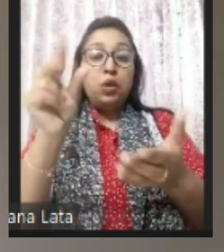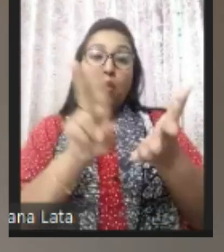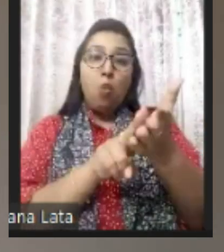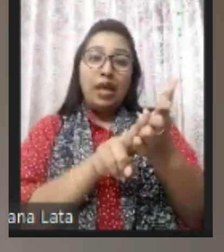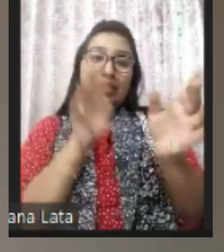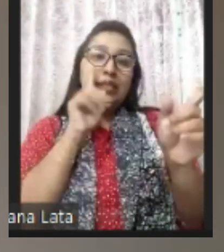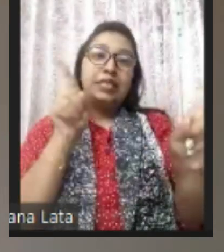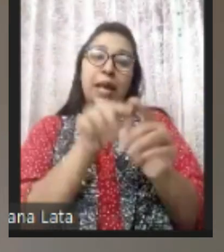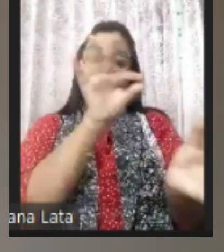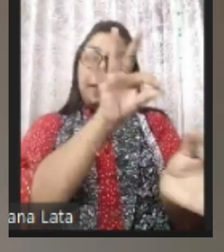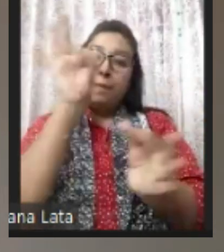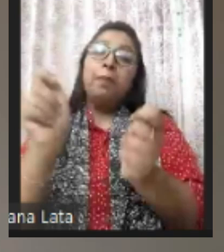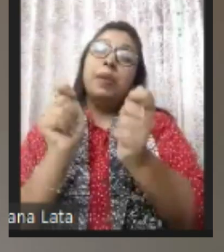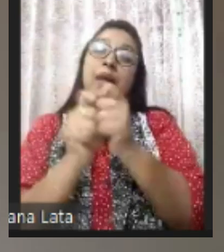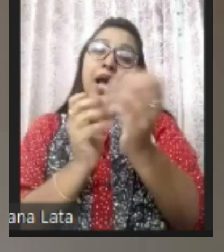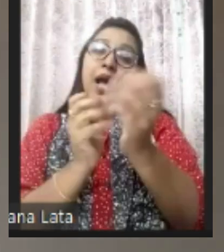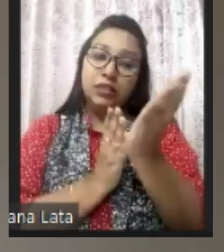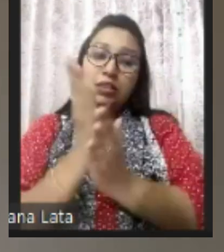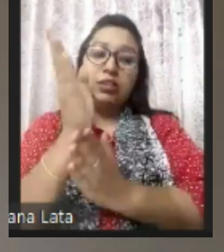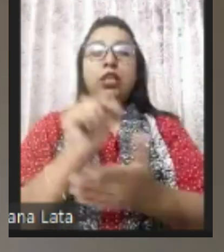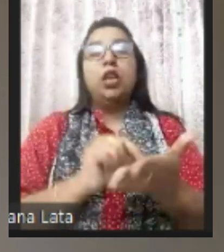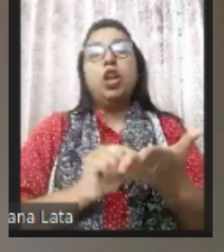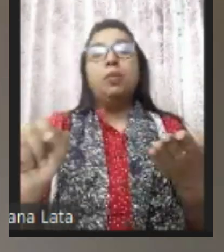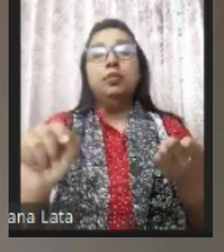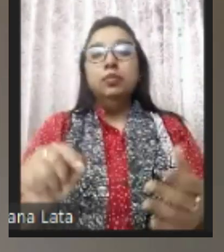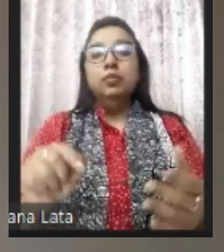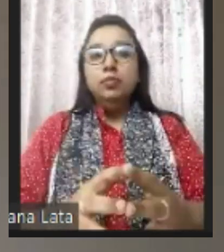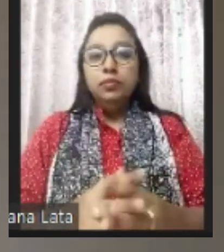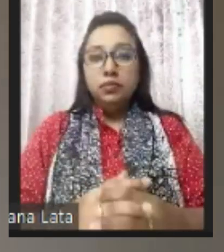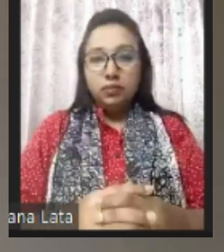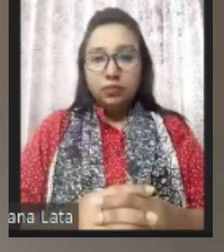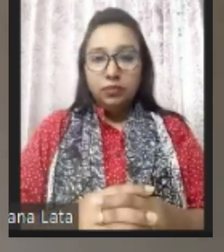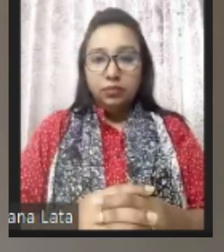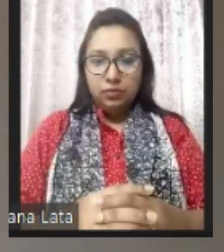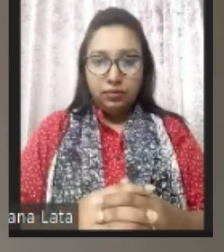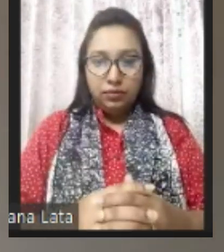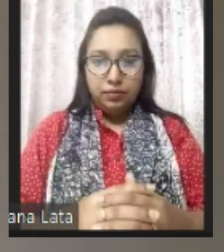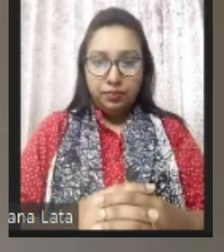regulation, and then implementing that to make a real difference.